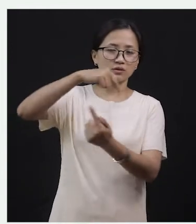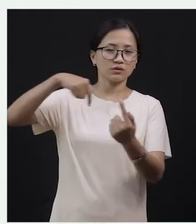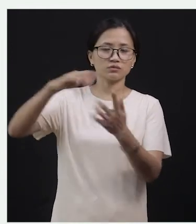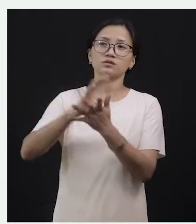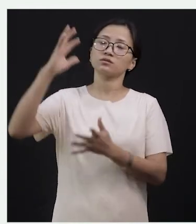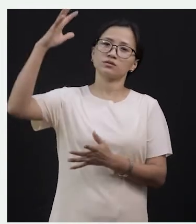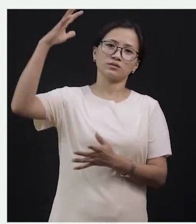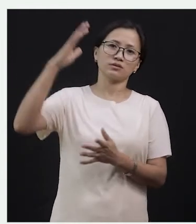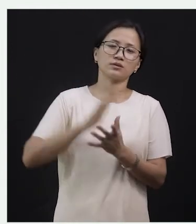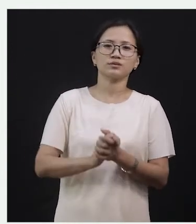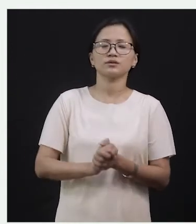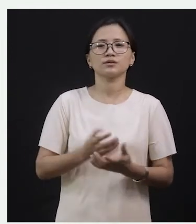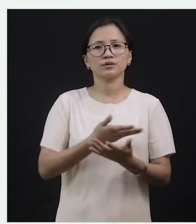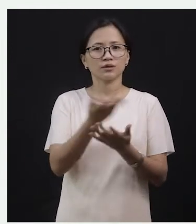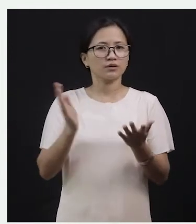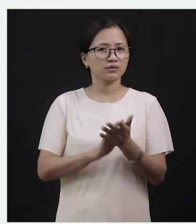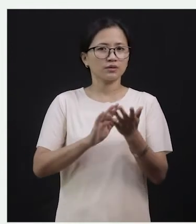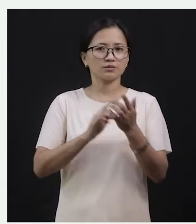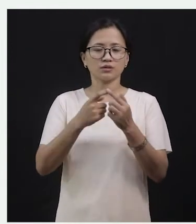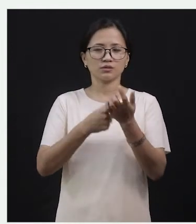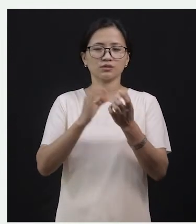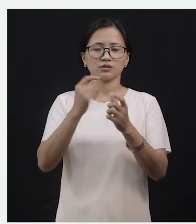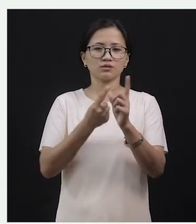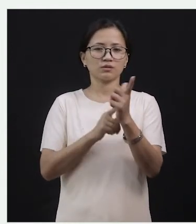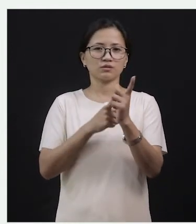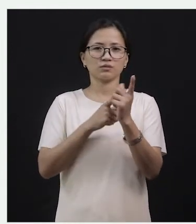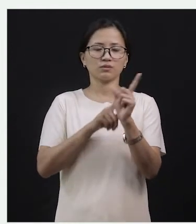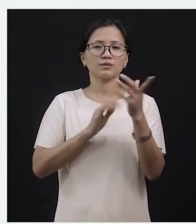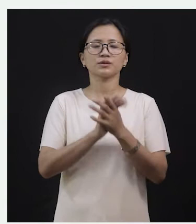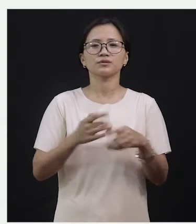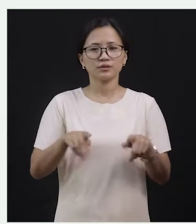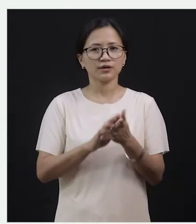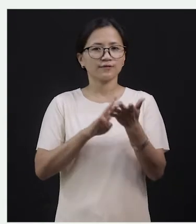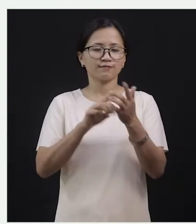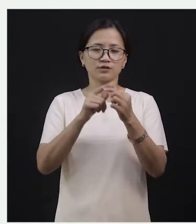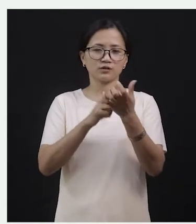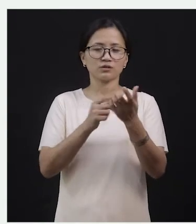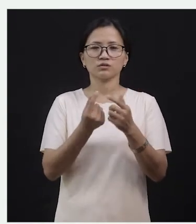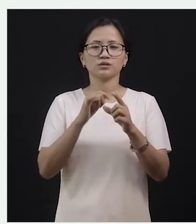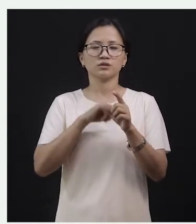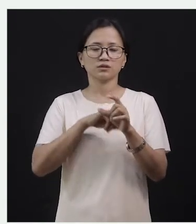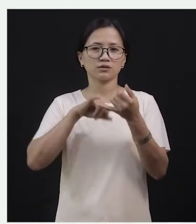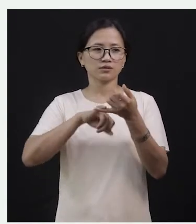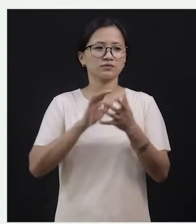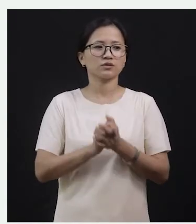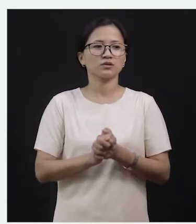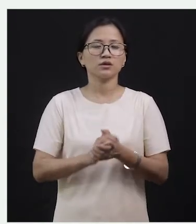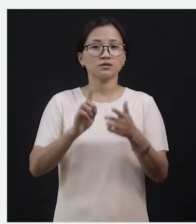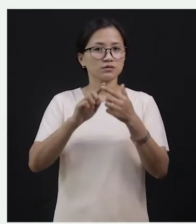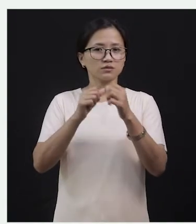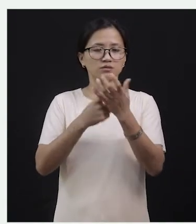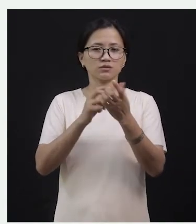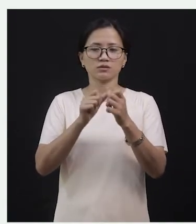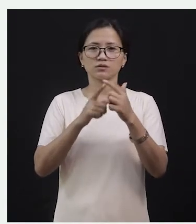sun. They are Mercury, Venus, Earth, Mars, Jupiter, Saturn, and Uranus.